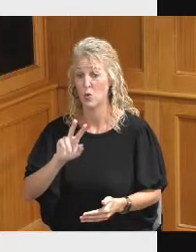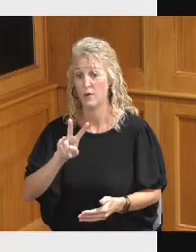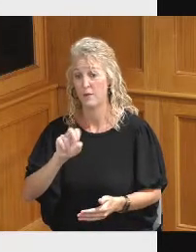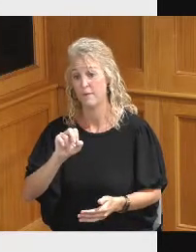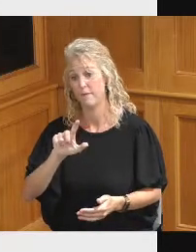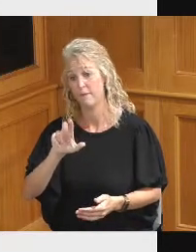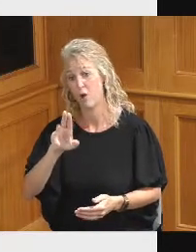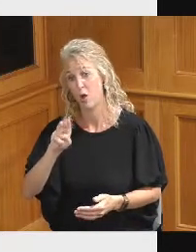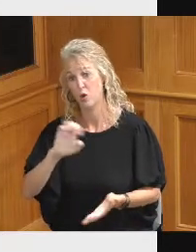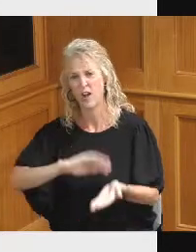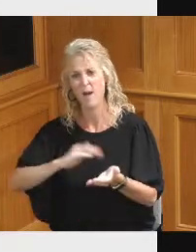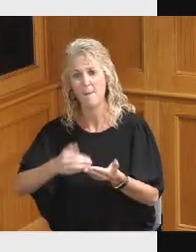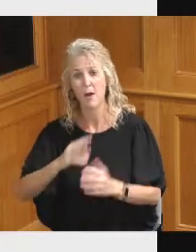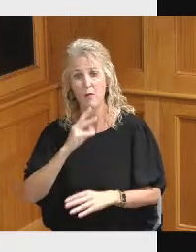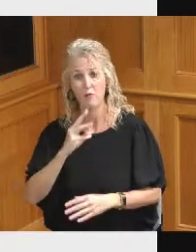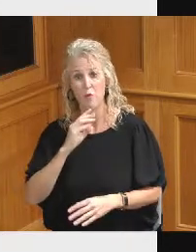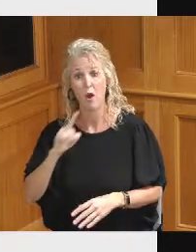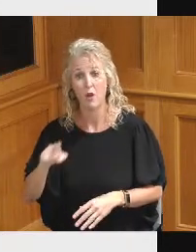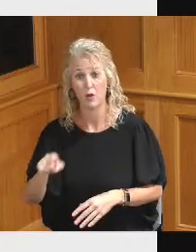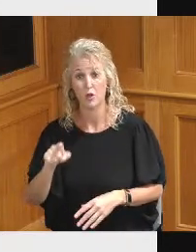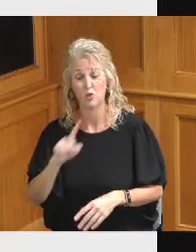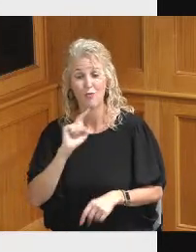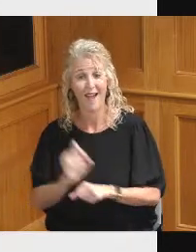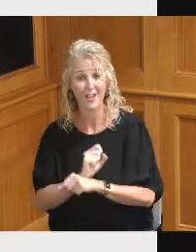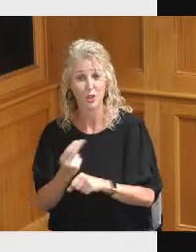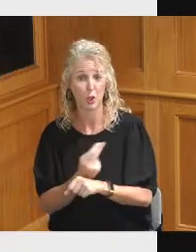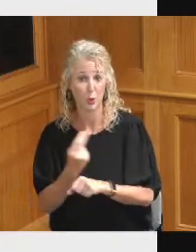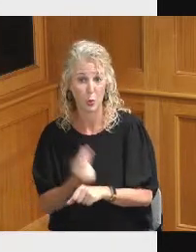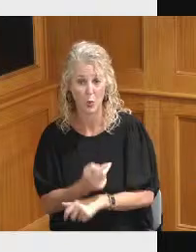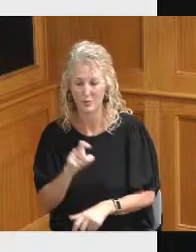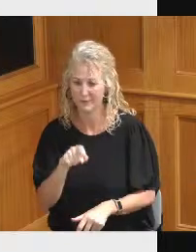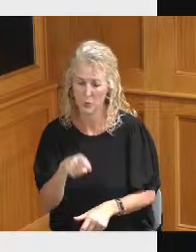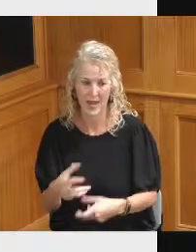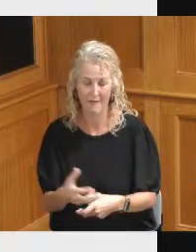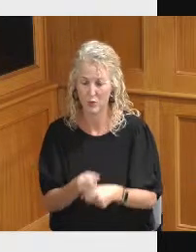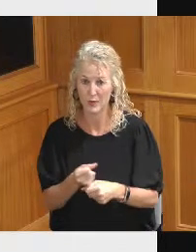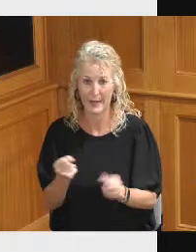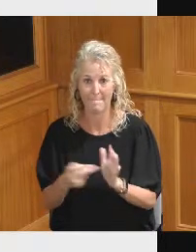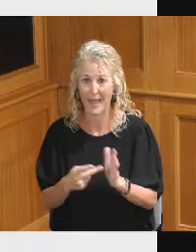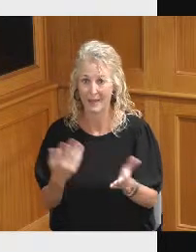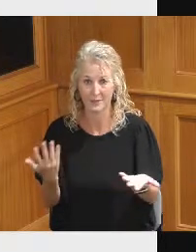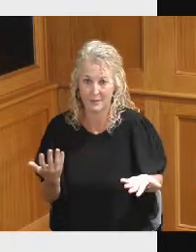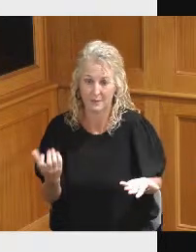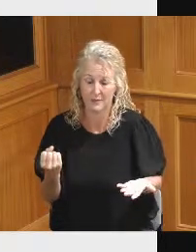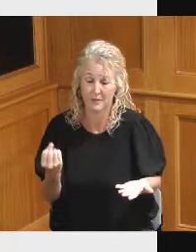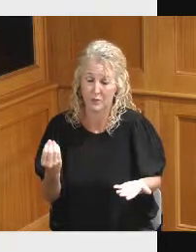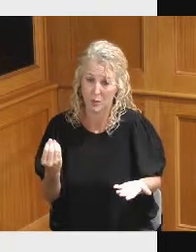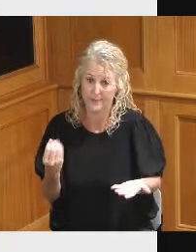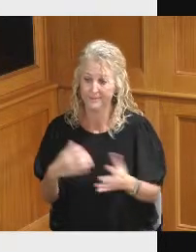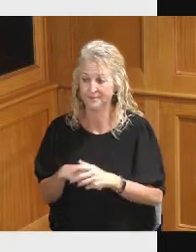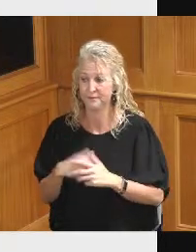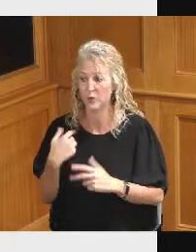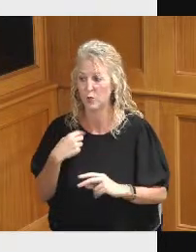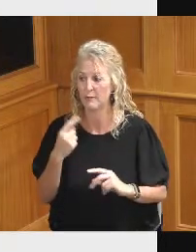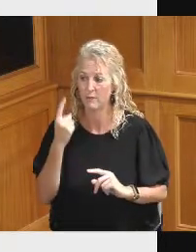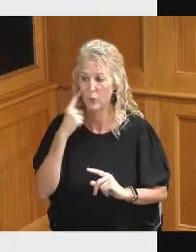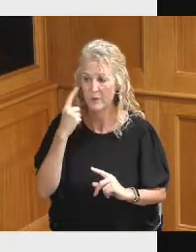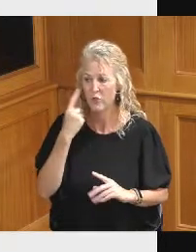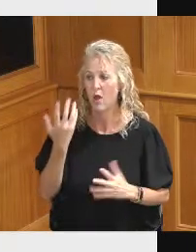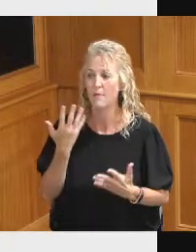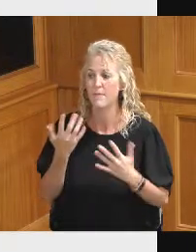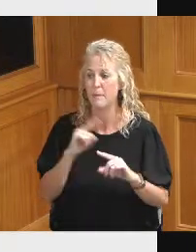all that. And then 25% of it is recovered in the volume. We have looked at